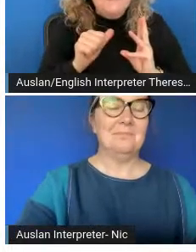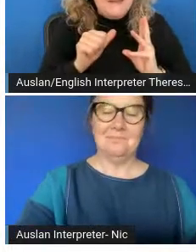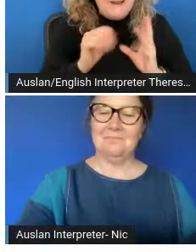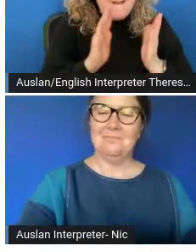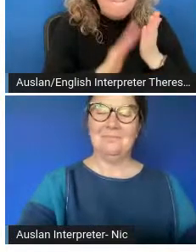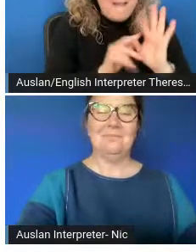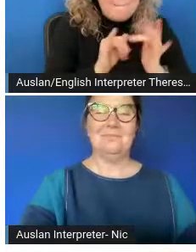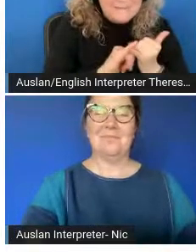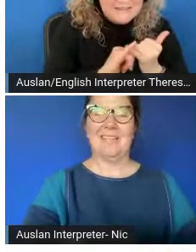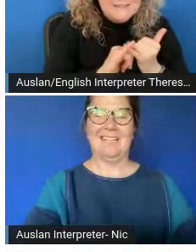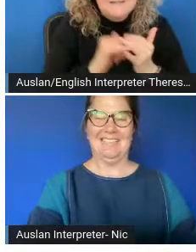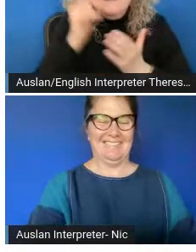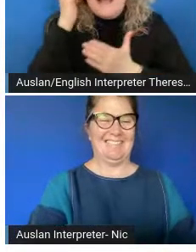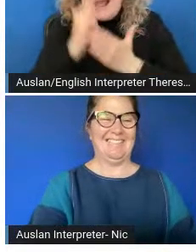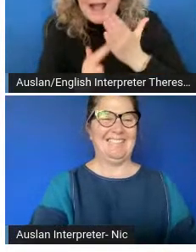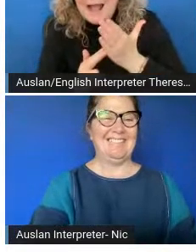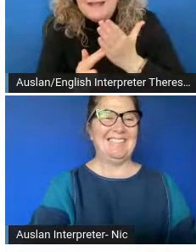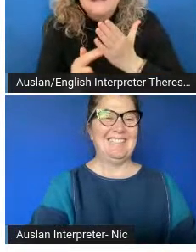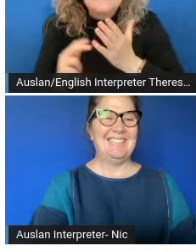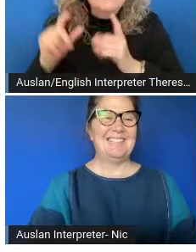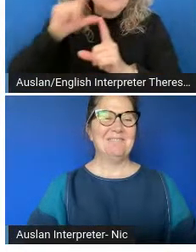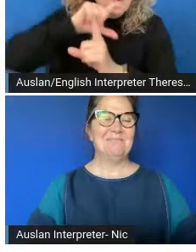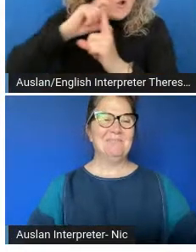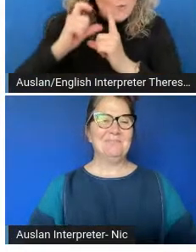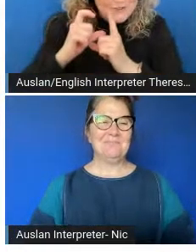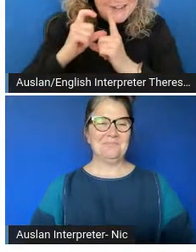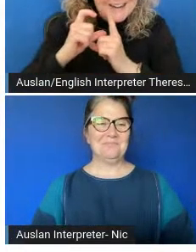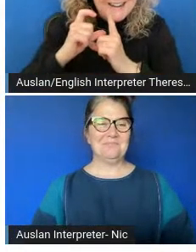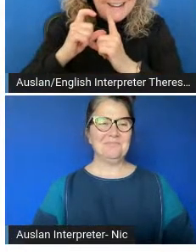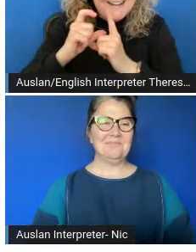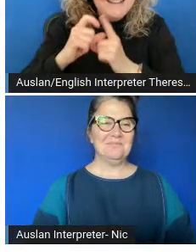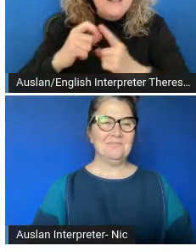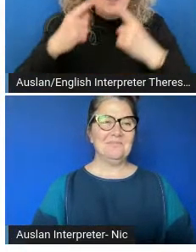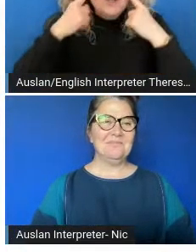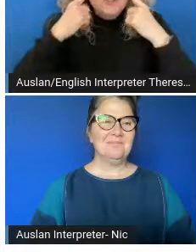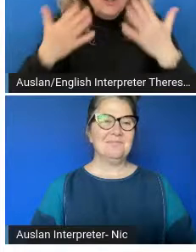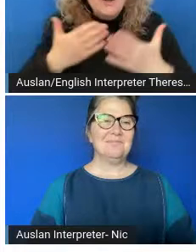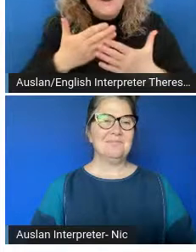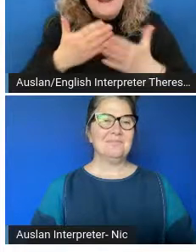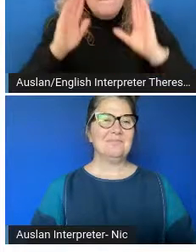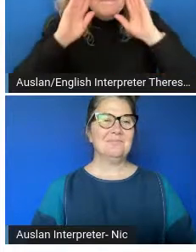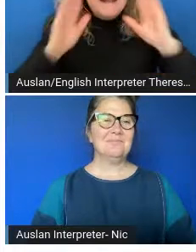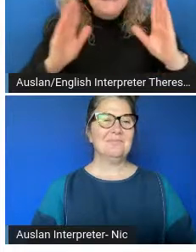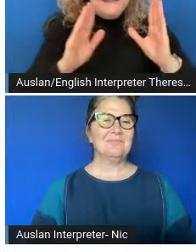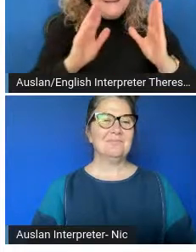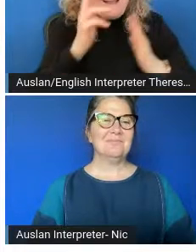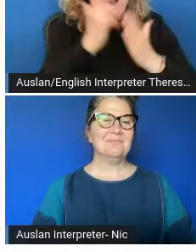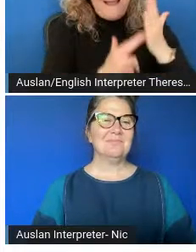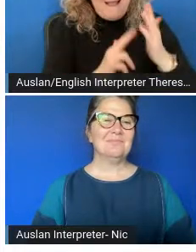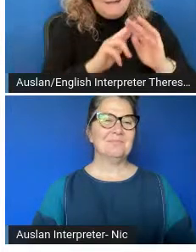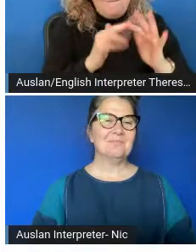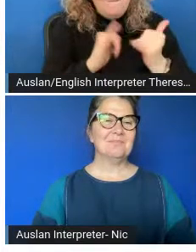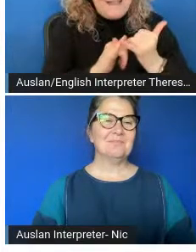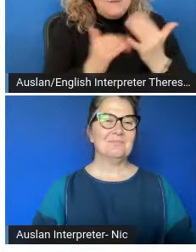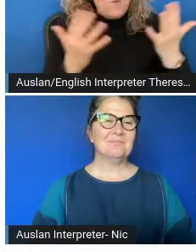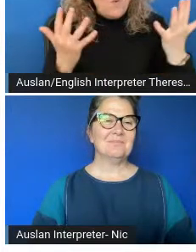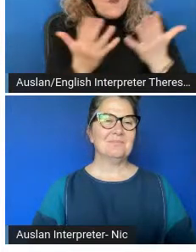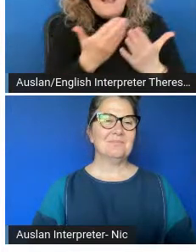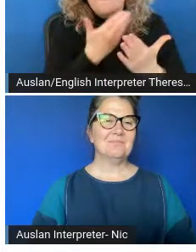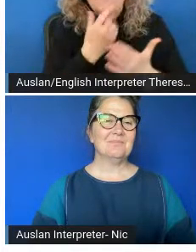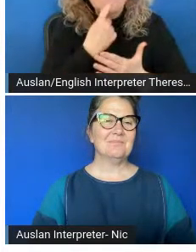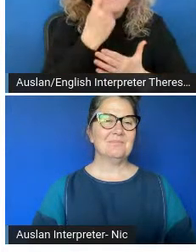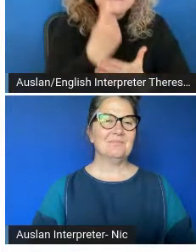and Culture brings together incredible artifacts in beautiful places and museums